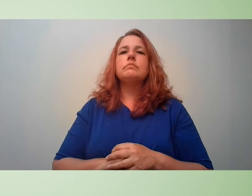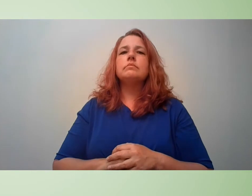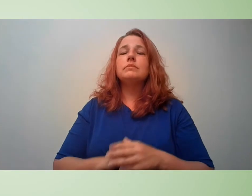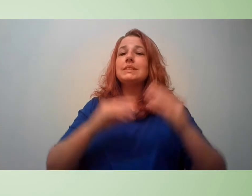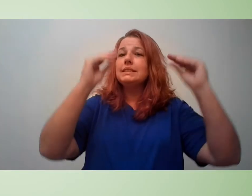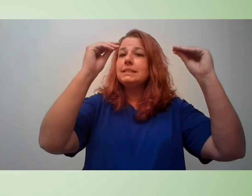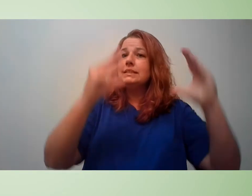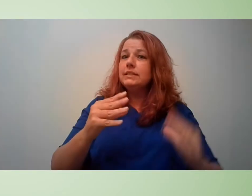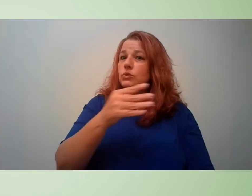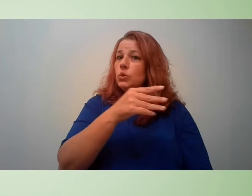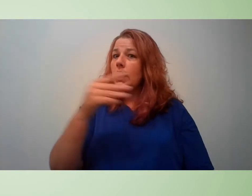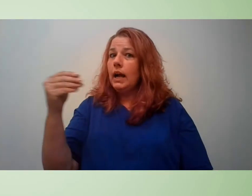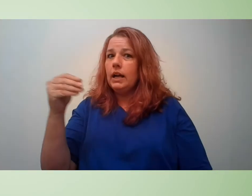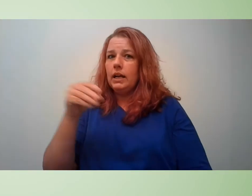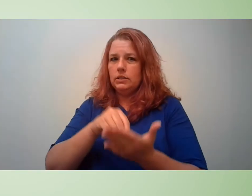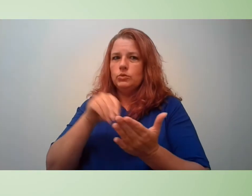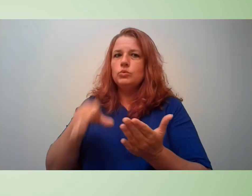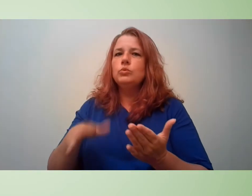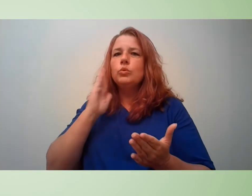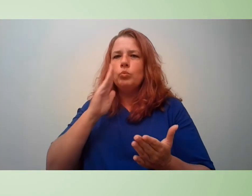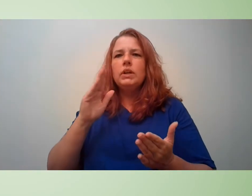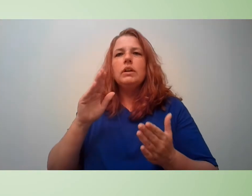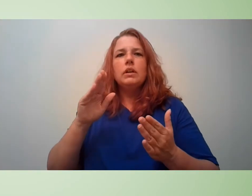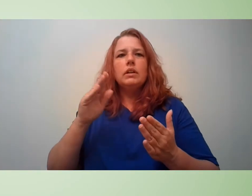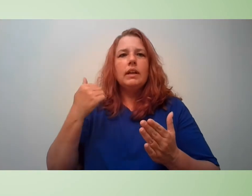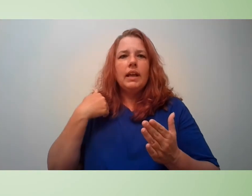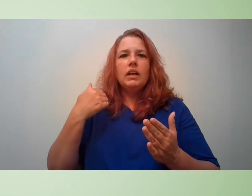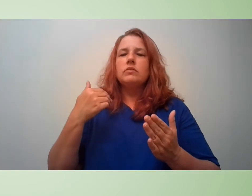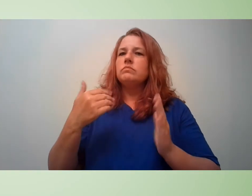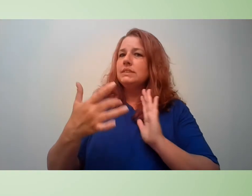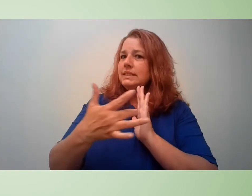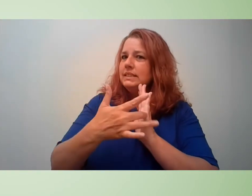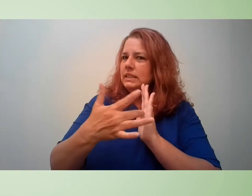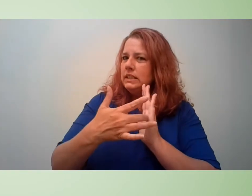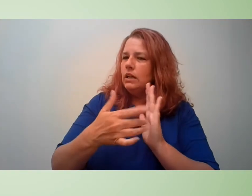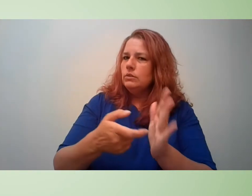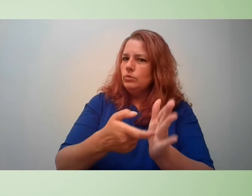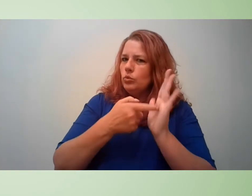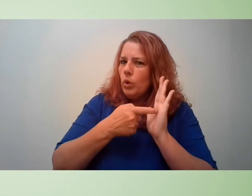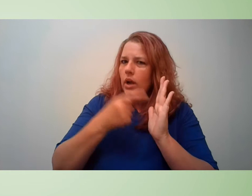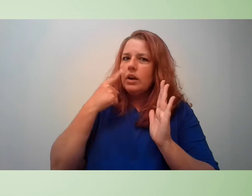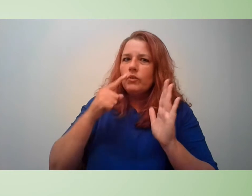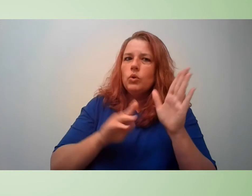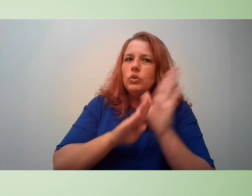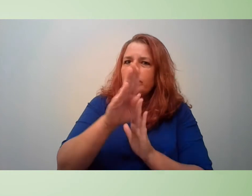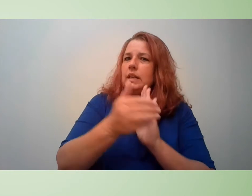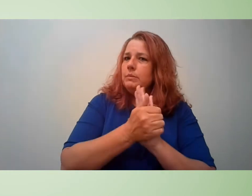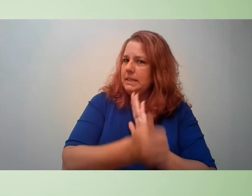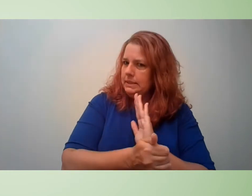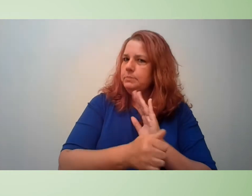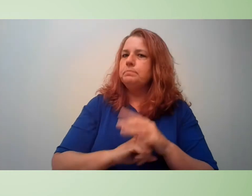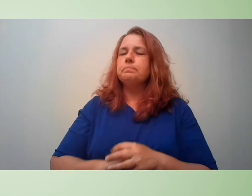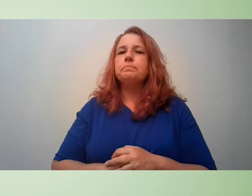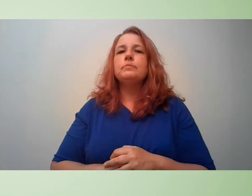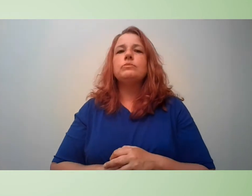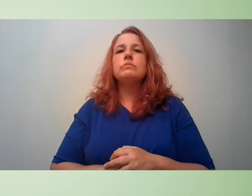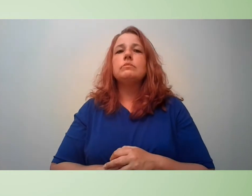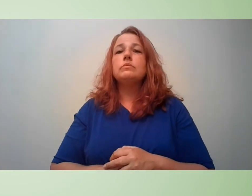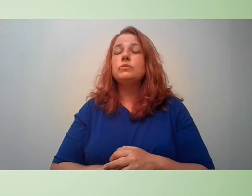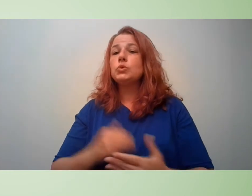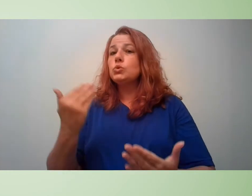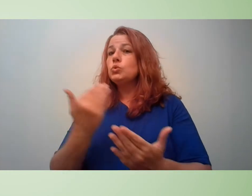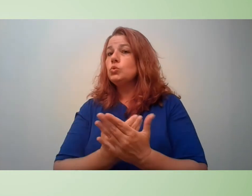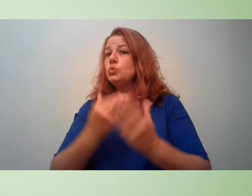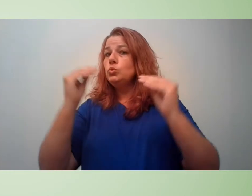goals is very important and greatly appreciated. You will have the chance to provide feedback on these proposed school improvement plan goals